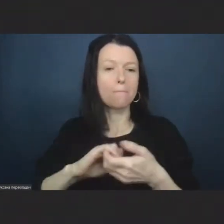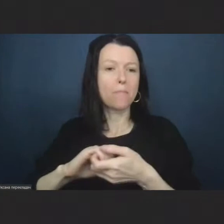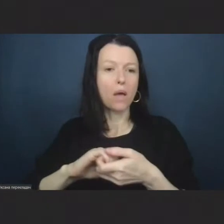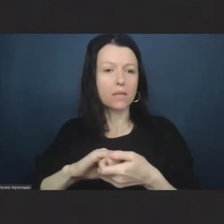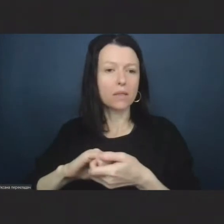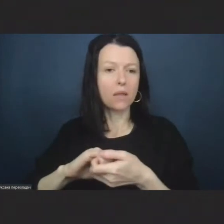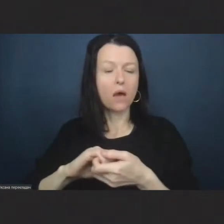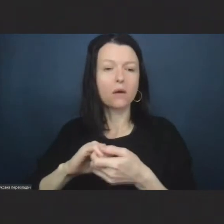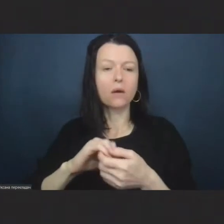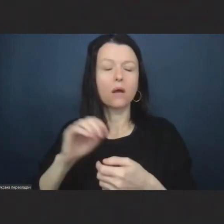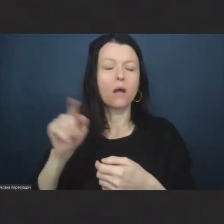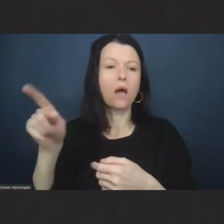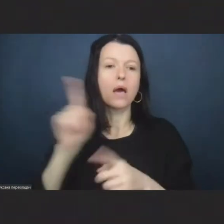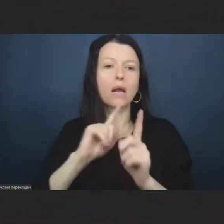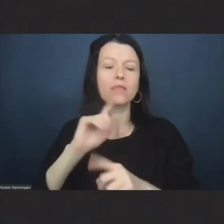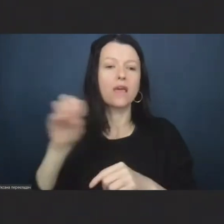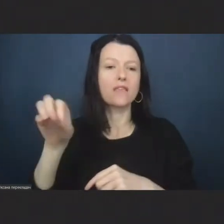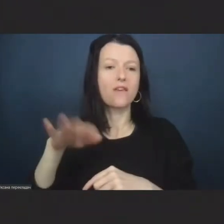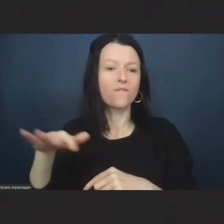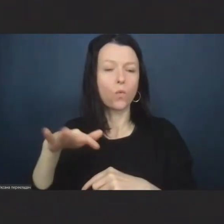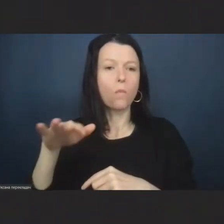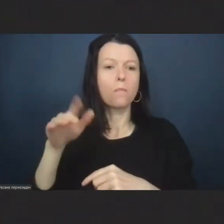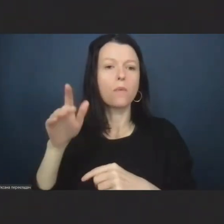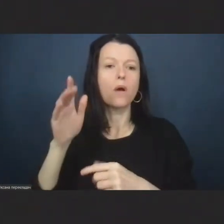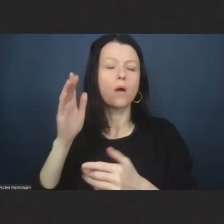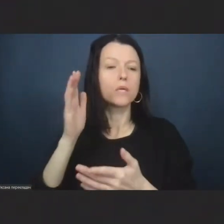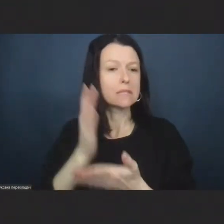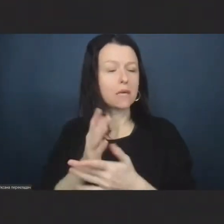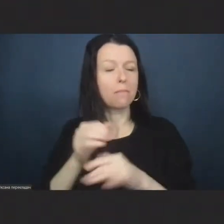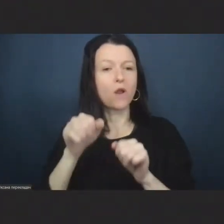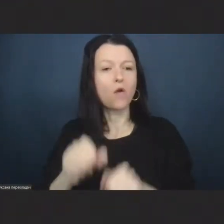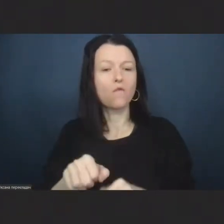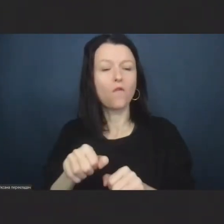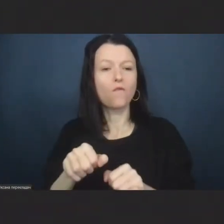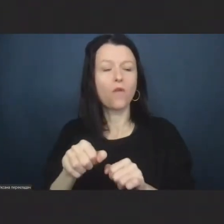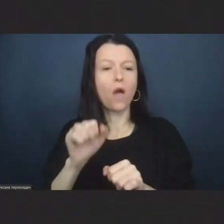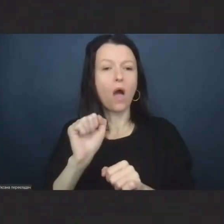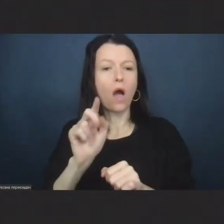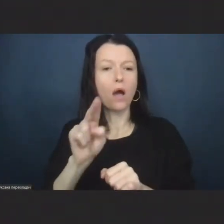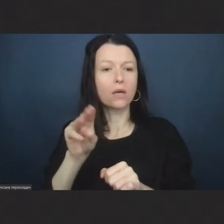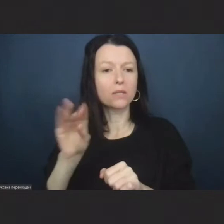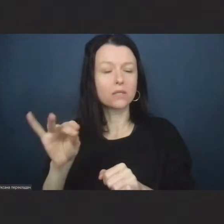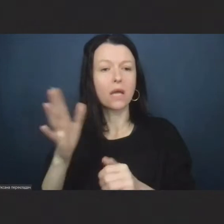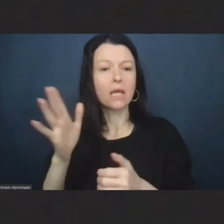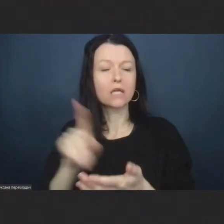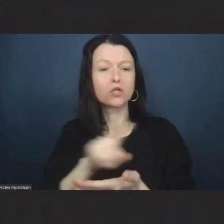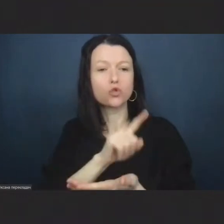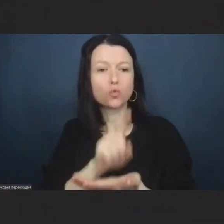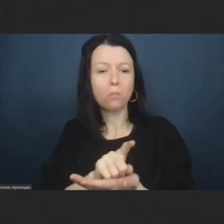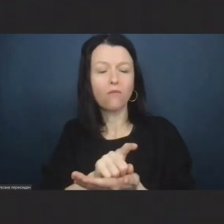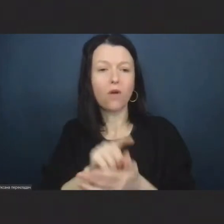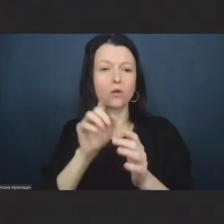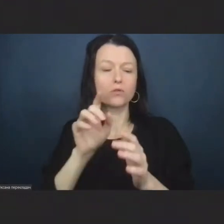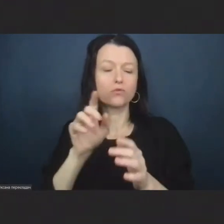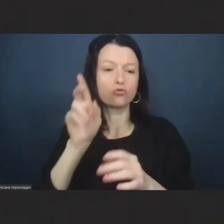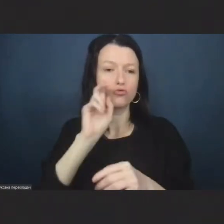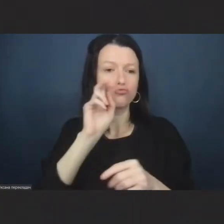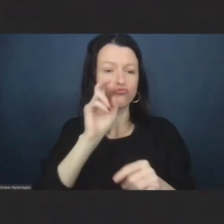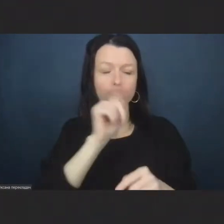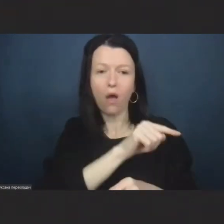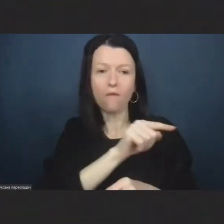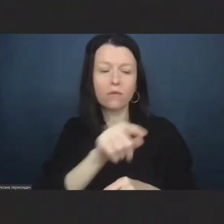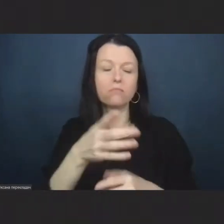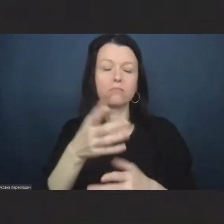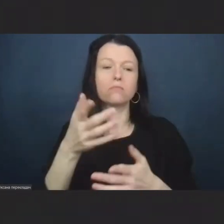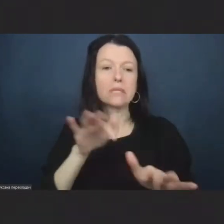and the Council of Europe, have provided a number of acts that